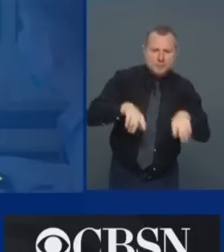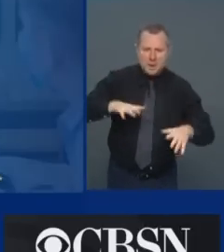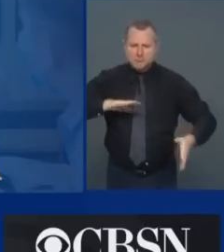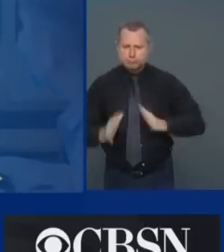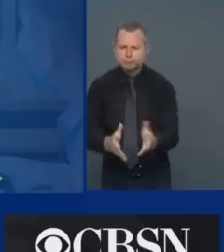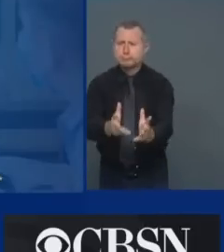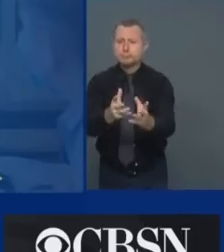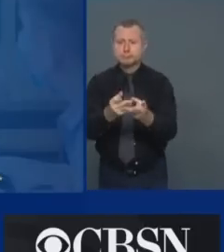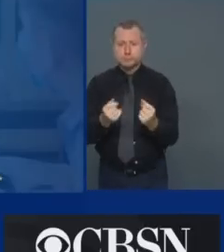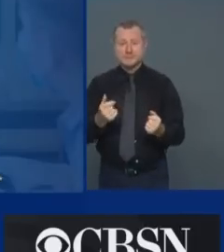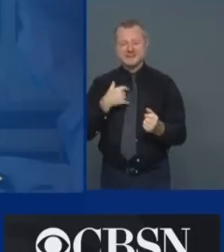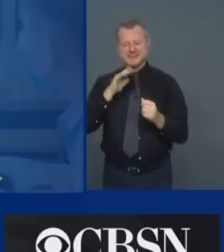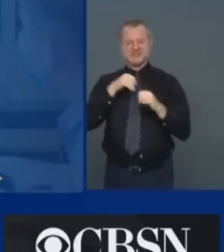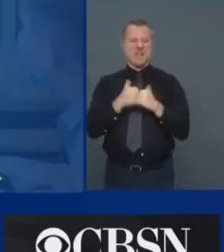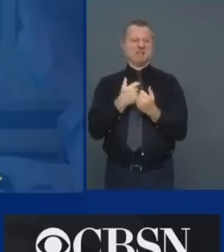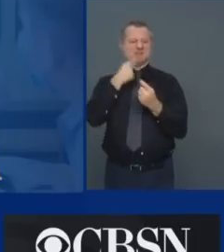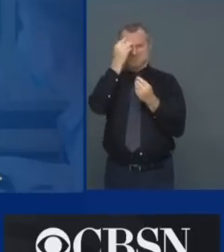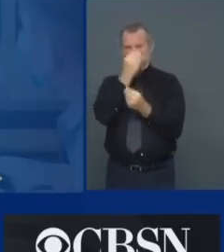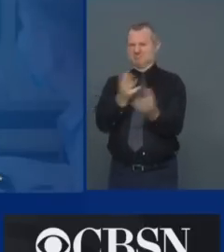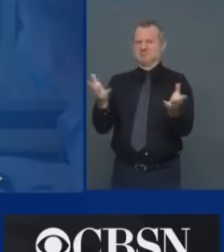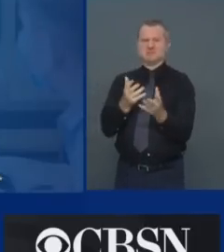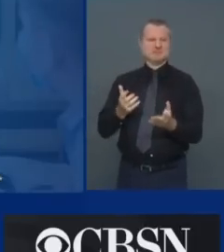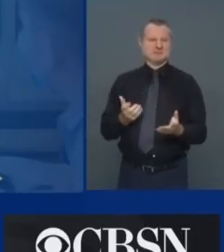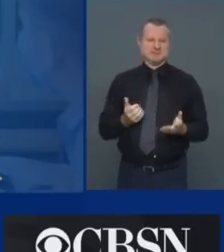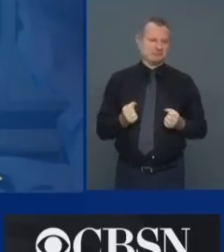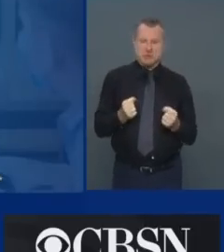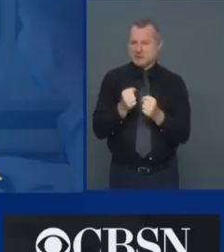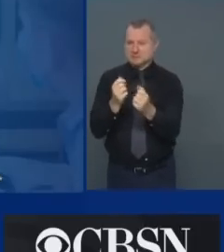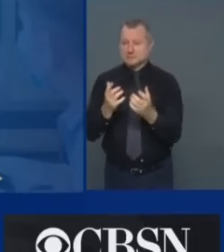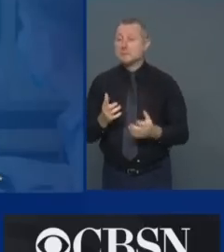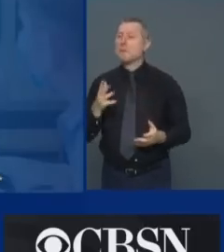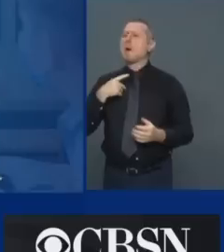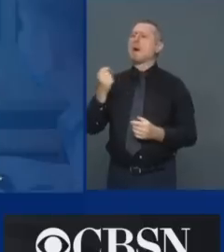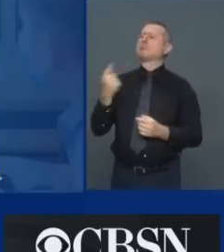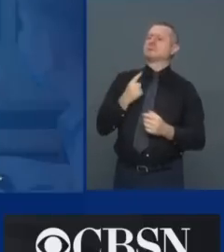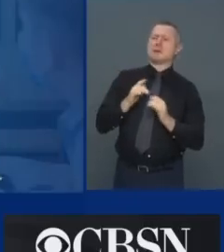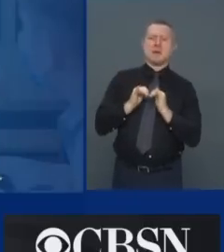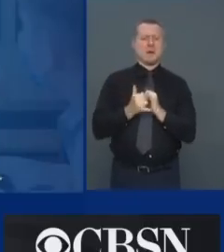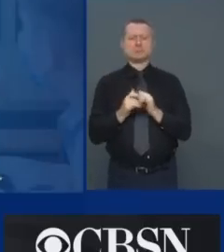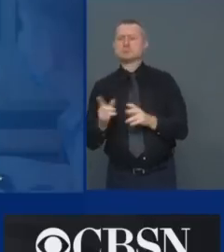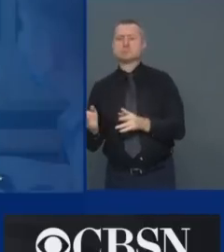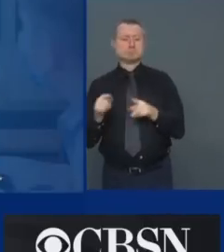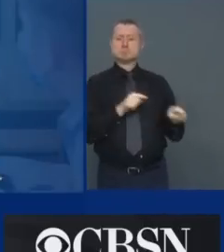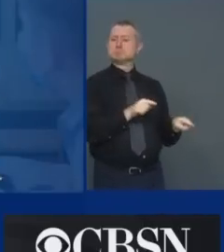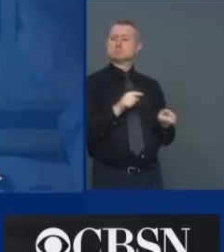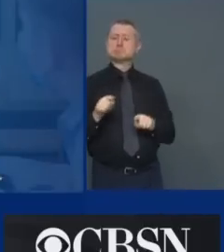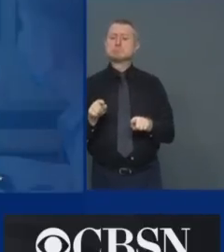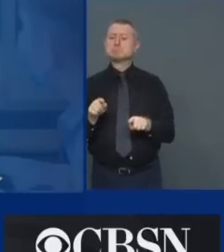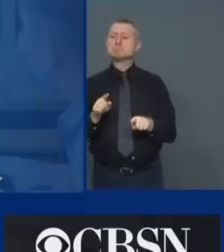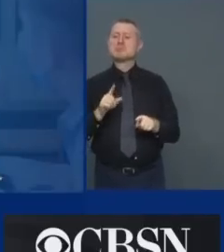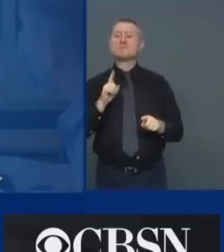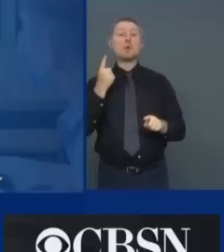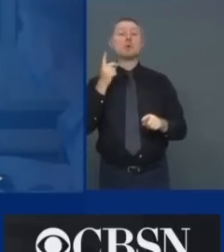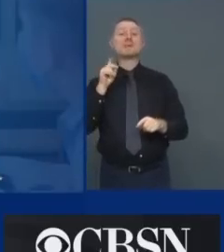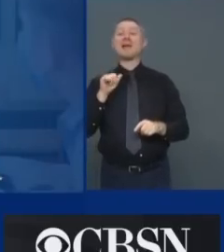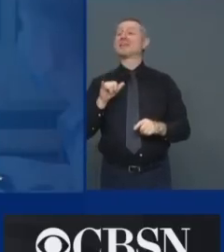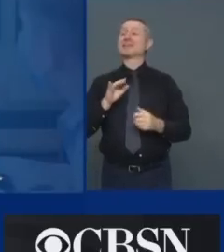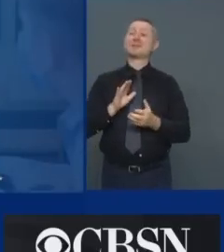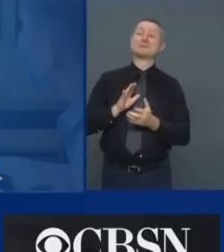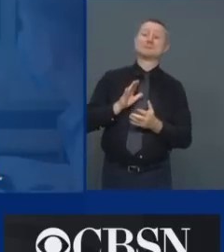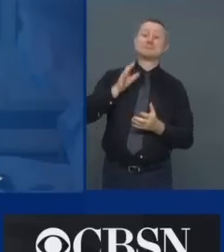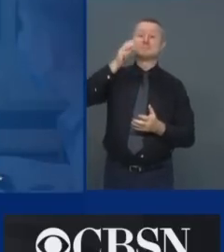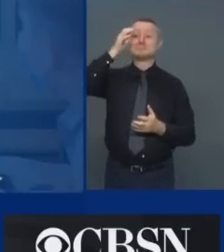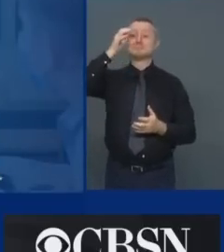How do we do this? We do it the way we started on day one. I don't do anything.